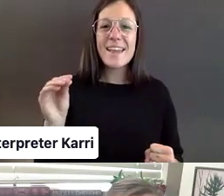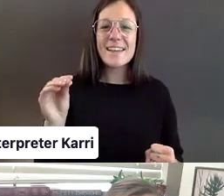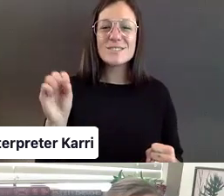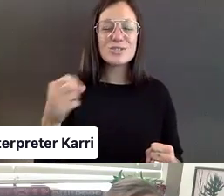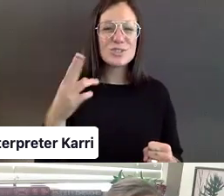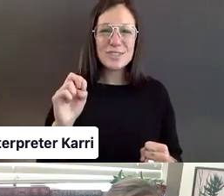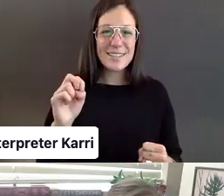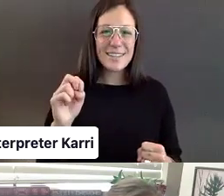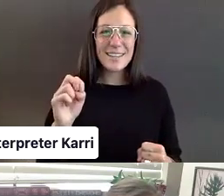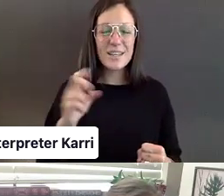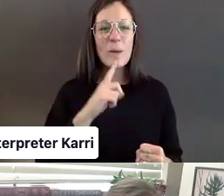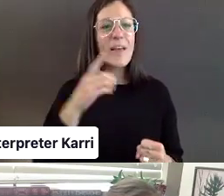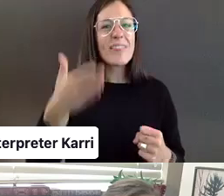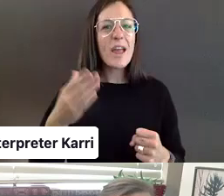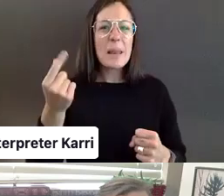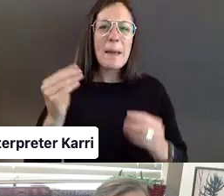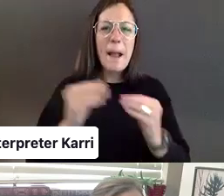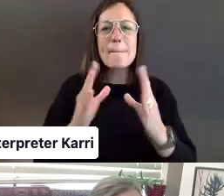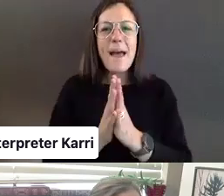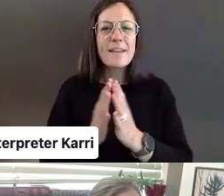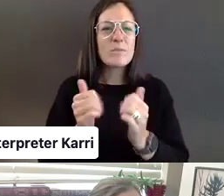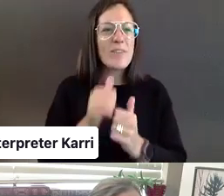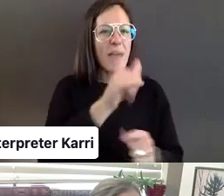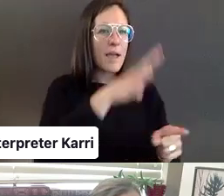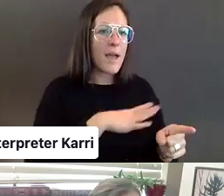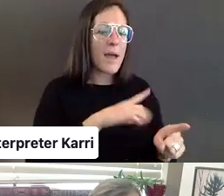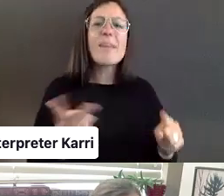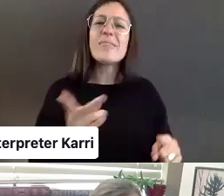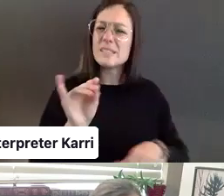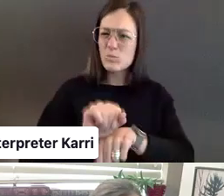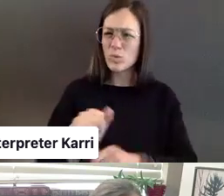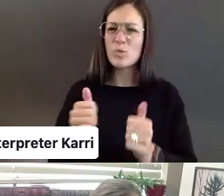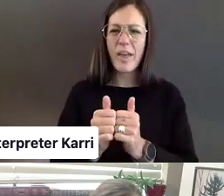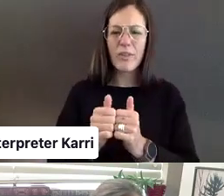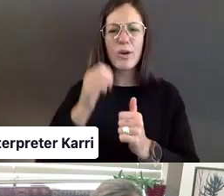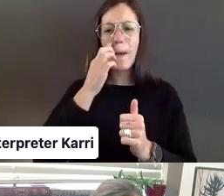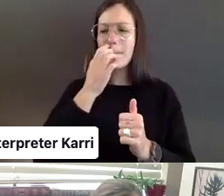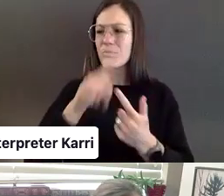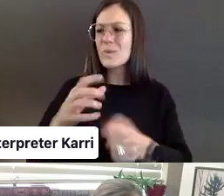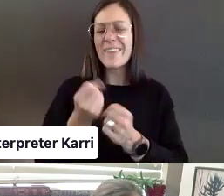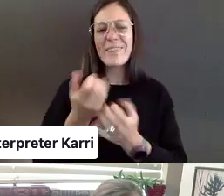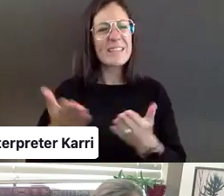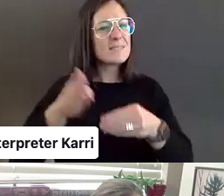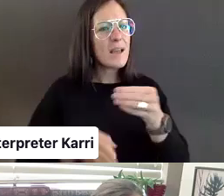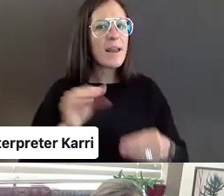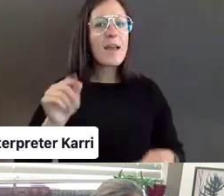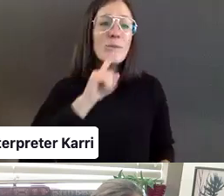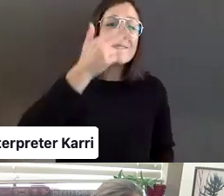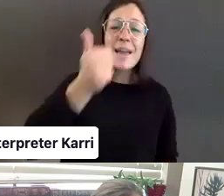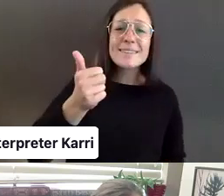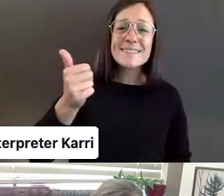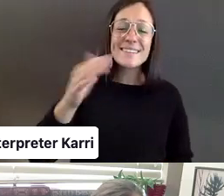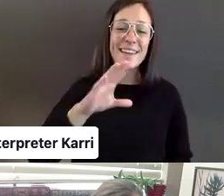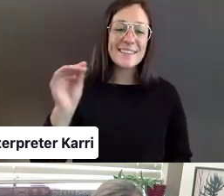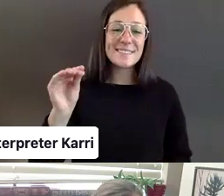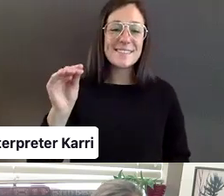and that there was this combativeness with this guy, but they worked together to get things done, and it was funny, and it was just